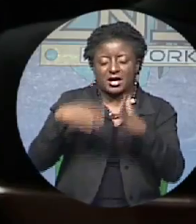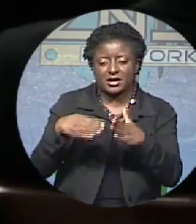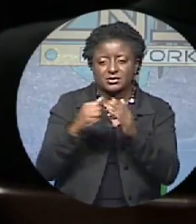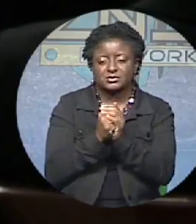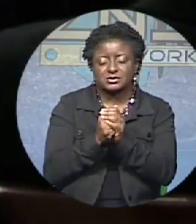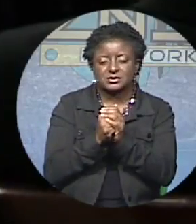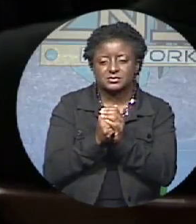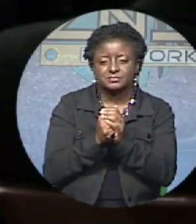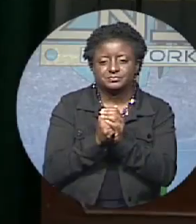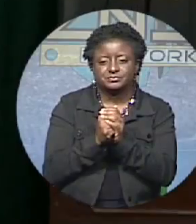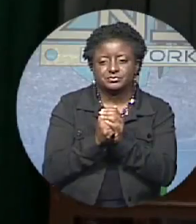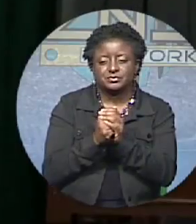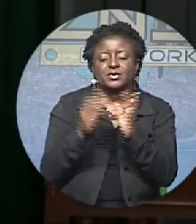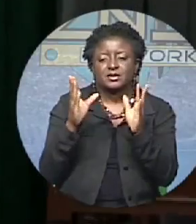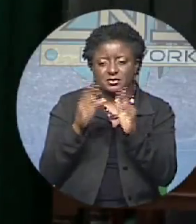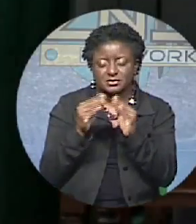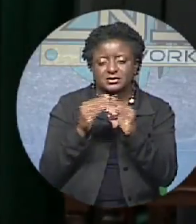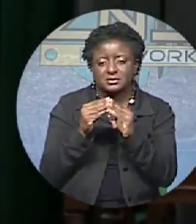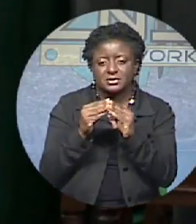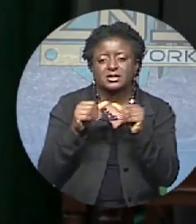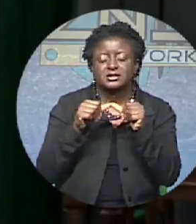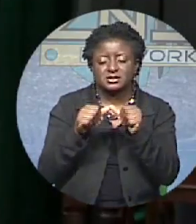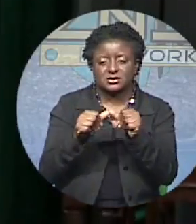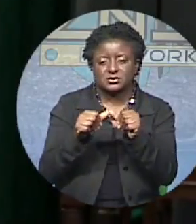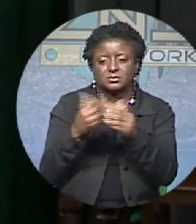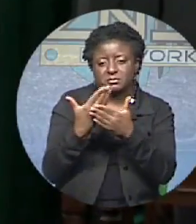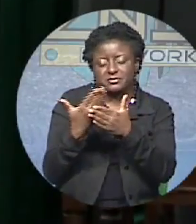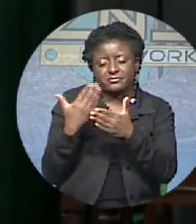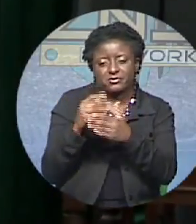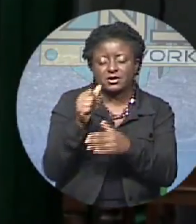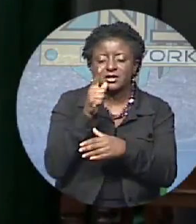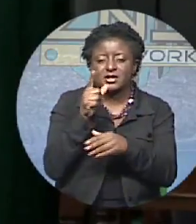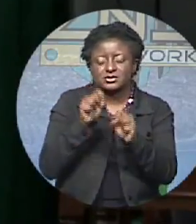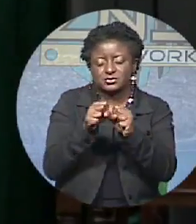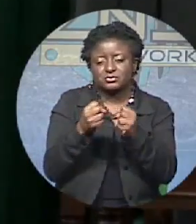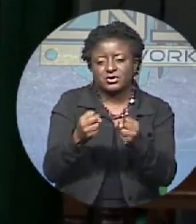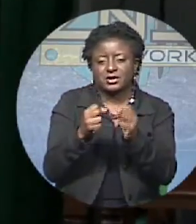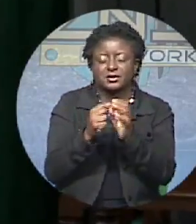before suspending at 1 o'clock for the lunch break. I'm Carla Palmer for ZNS Network News.